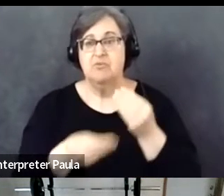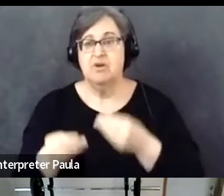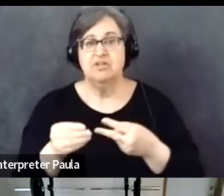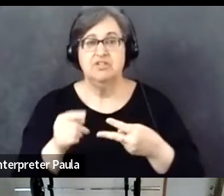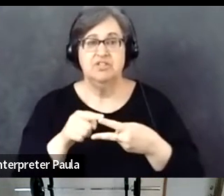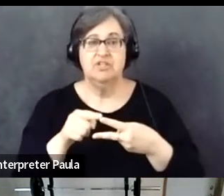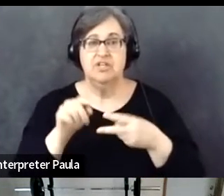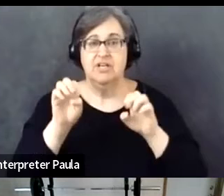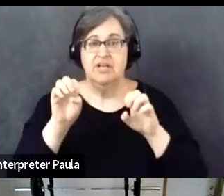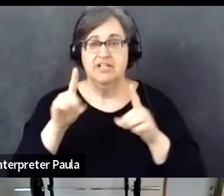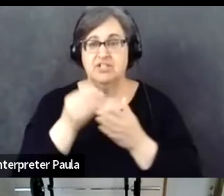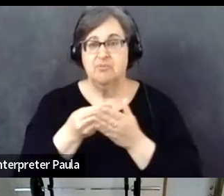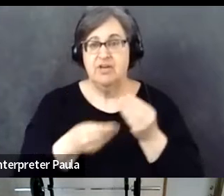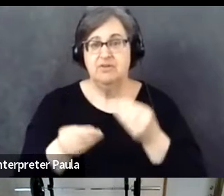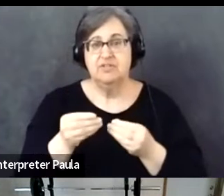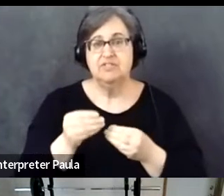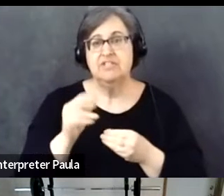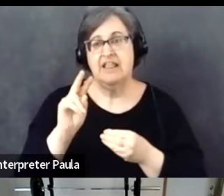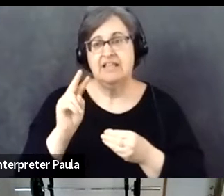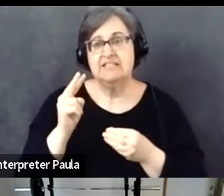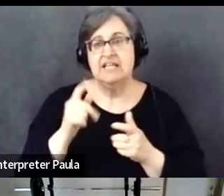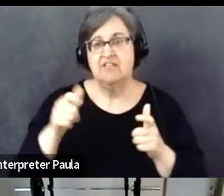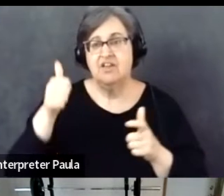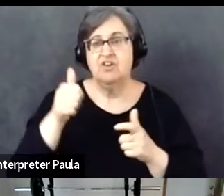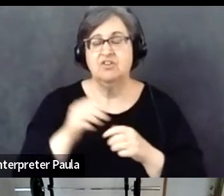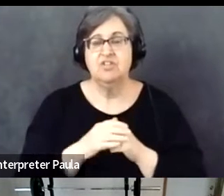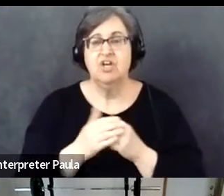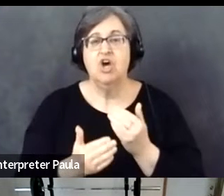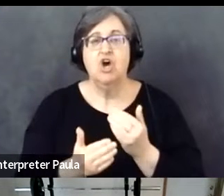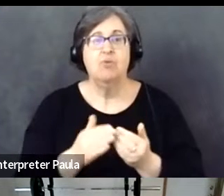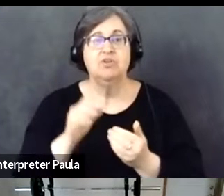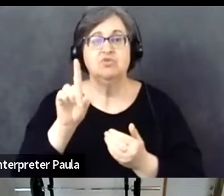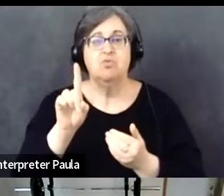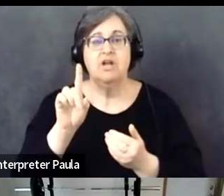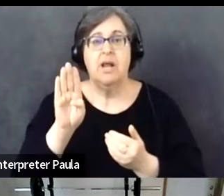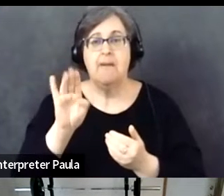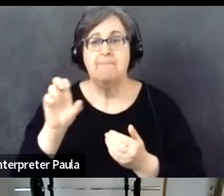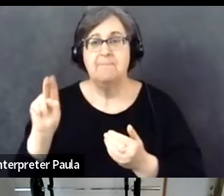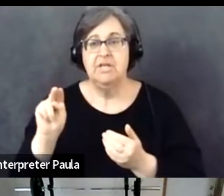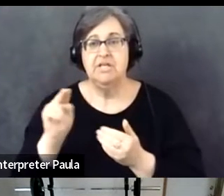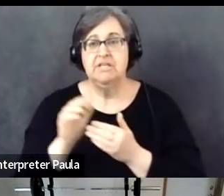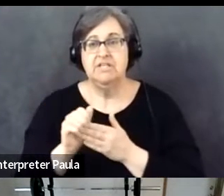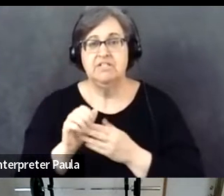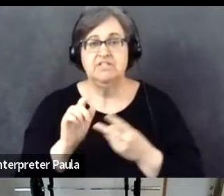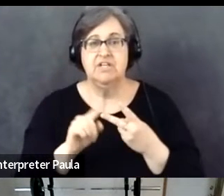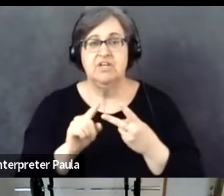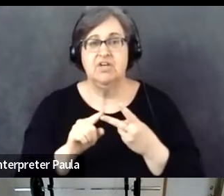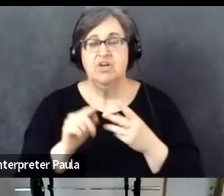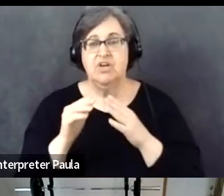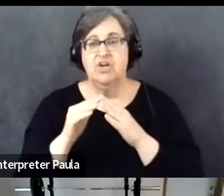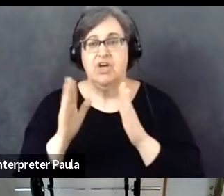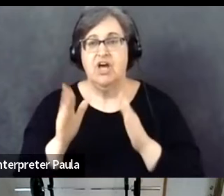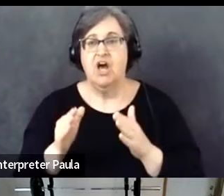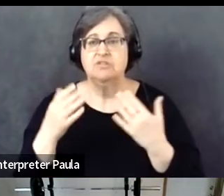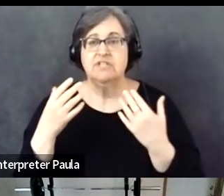the education budget, which is the second largest at almost $1 billion. And then the next one will be the House Health and